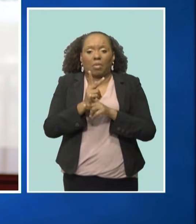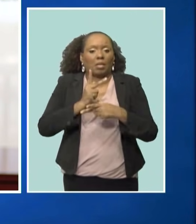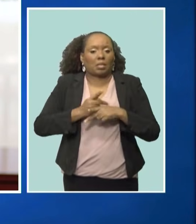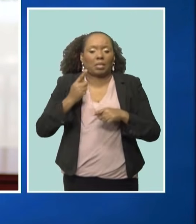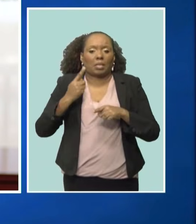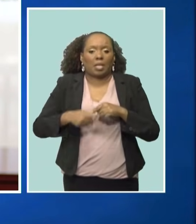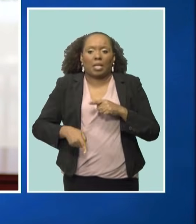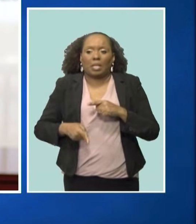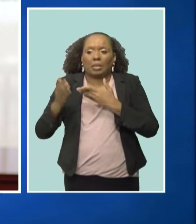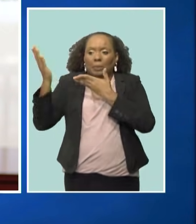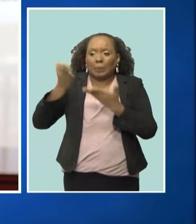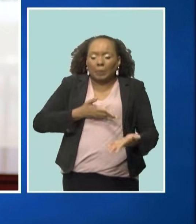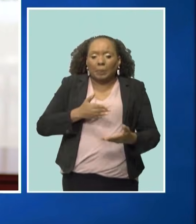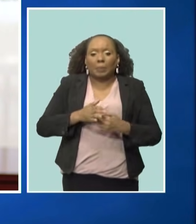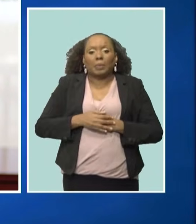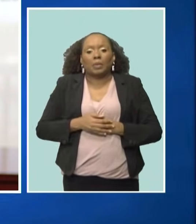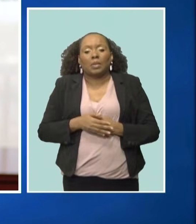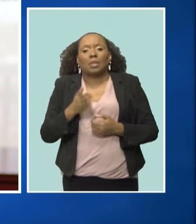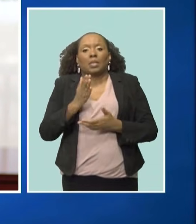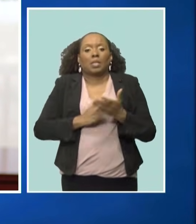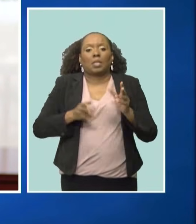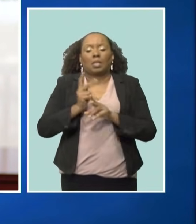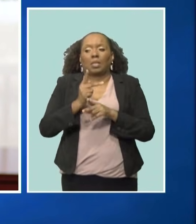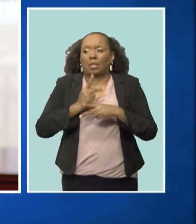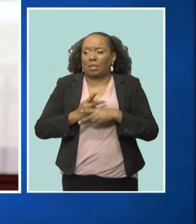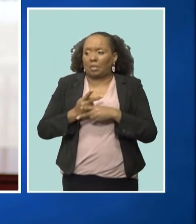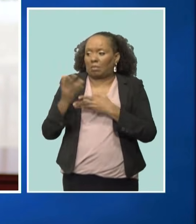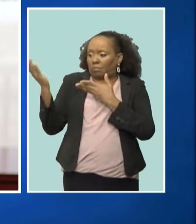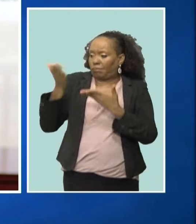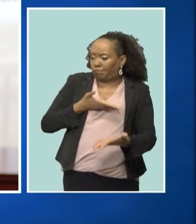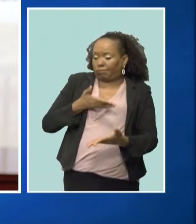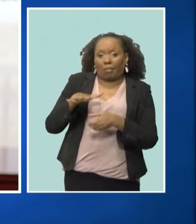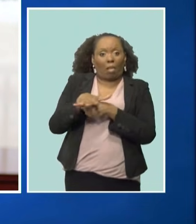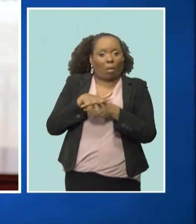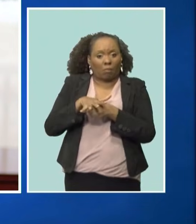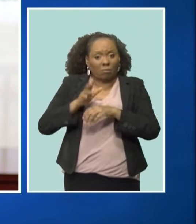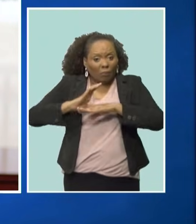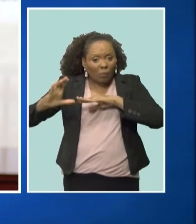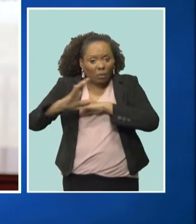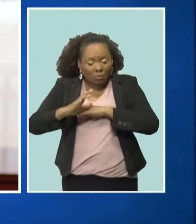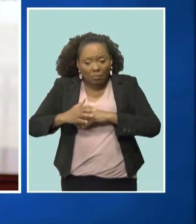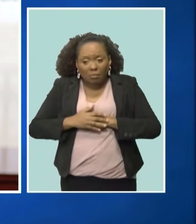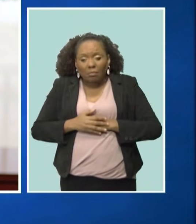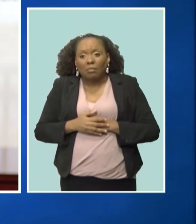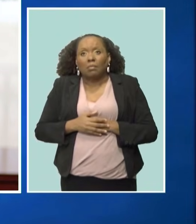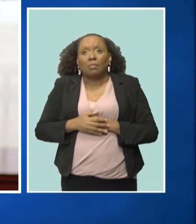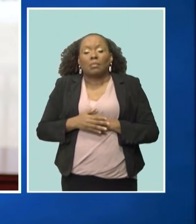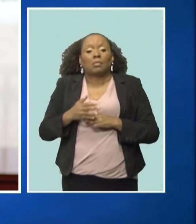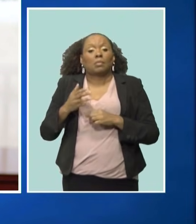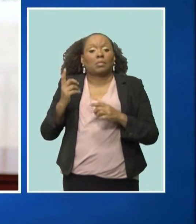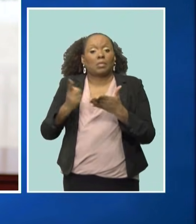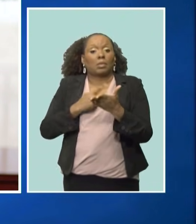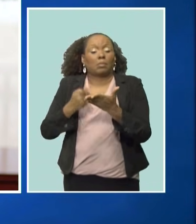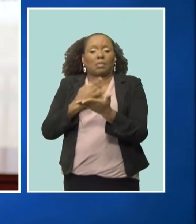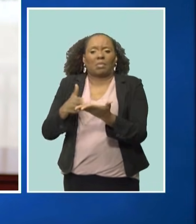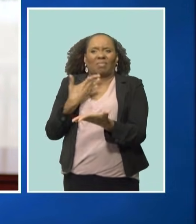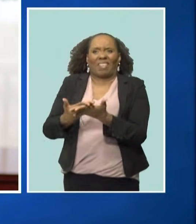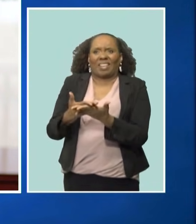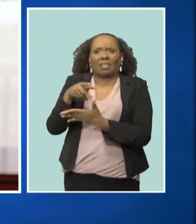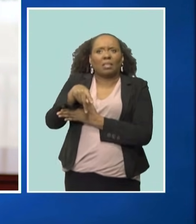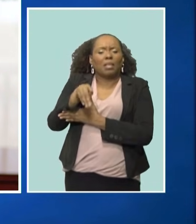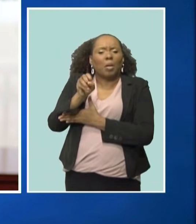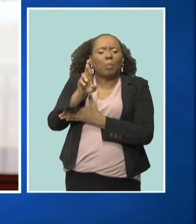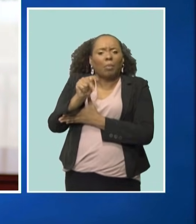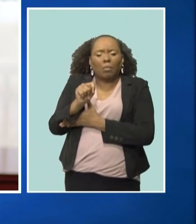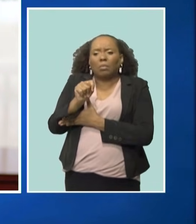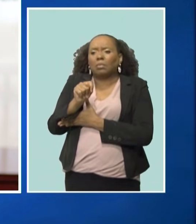these stories about product being imported locally within the Caribbean. They come to the port and they're barred from